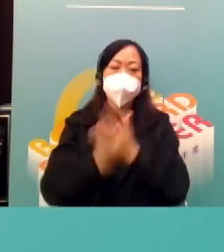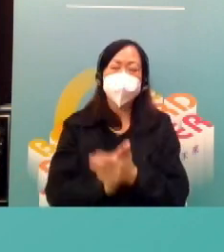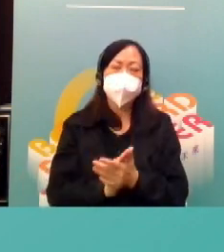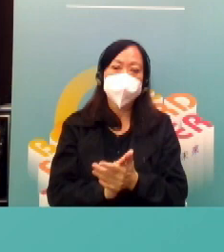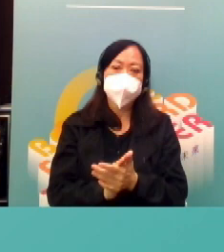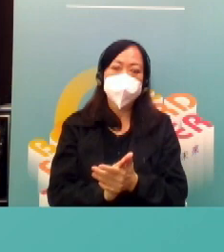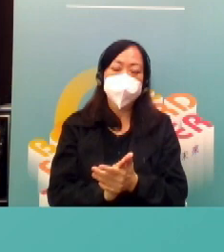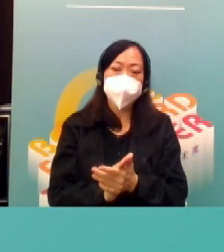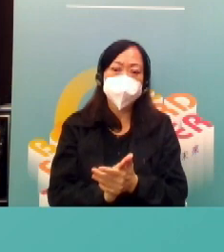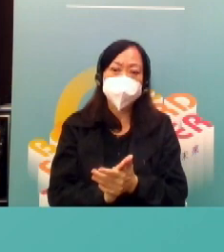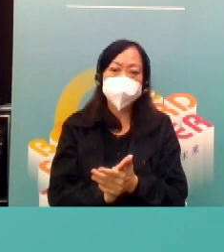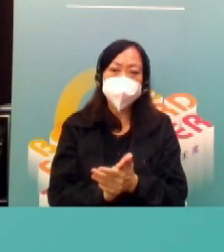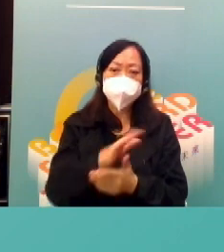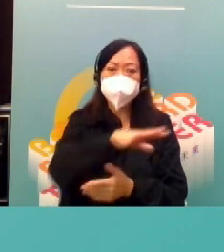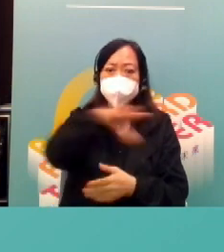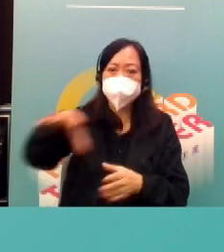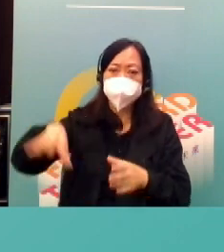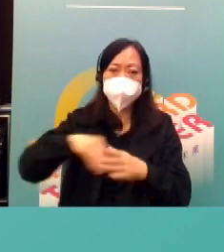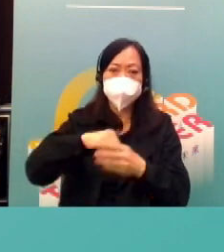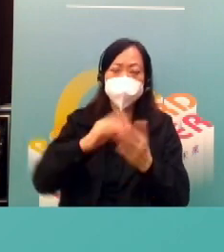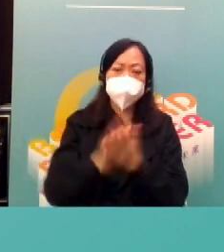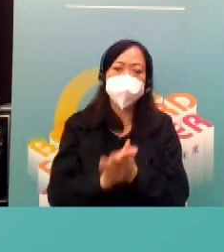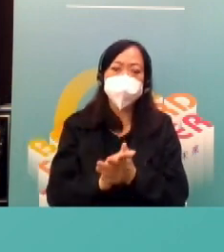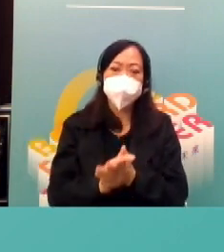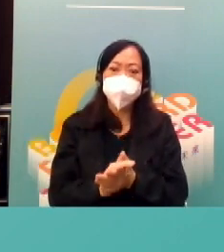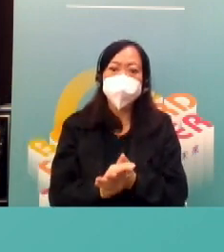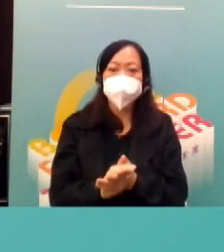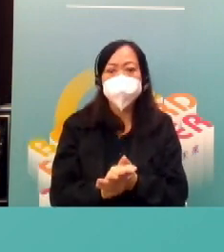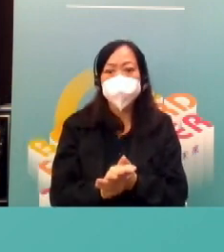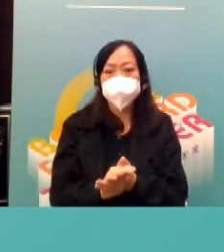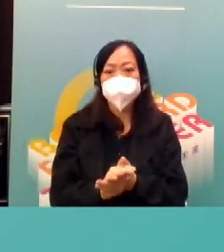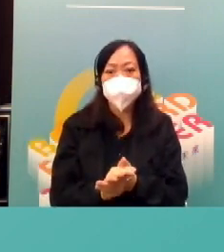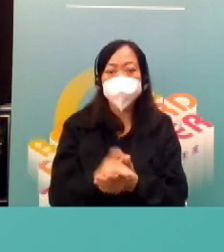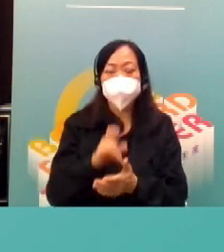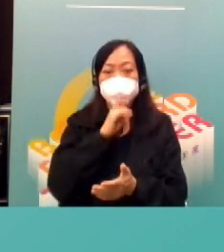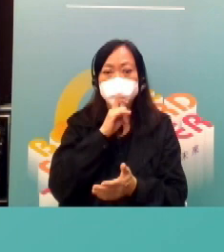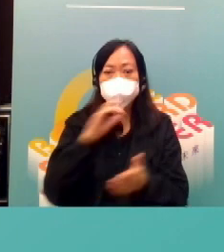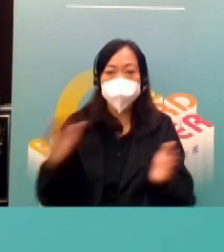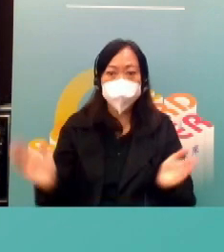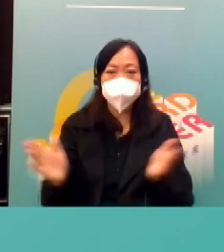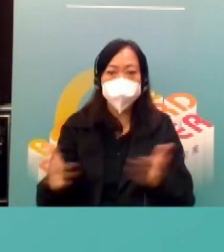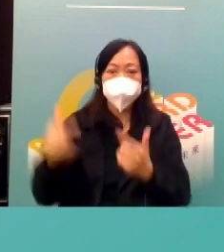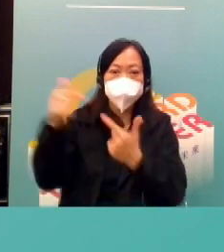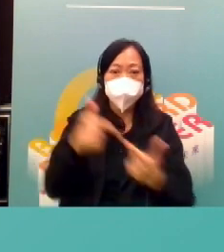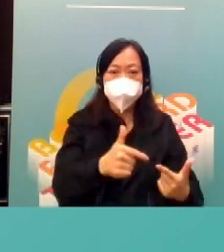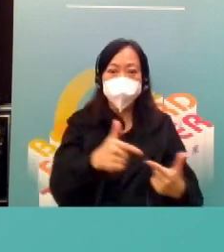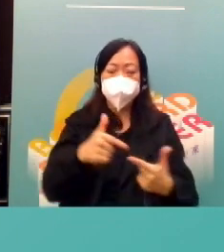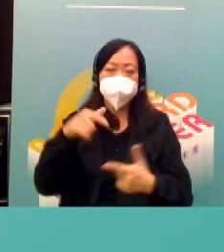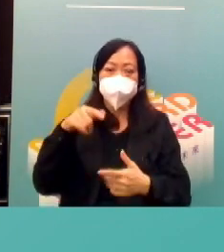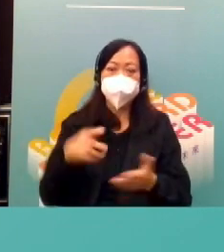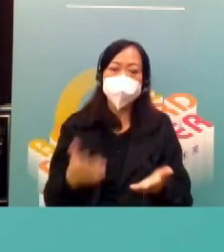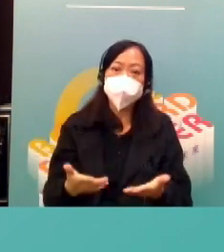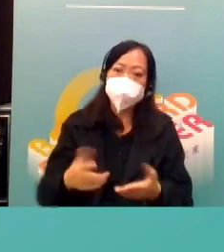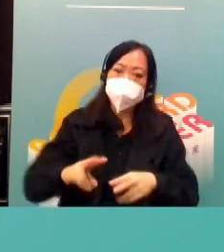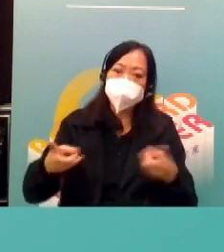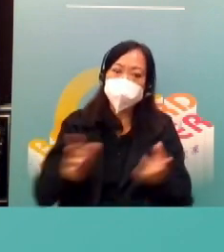a certain portion of their assets to driving sustainability and impact, to sustainability and impact being integrated